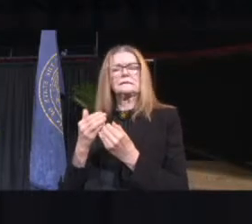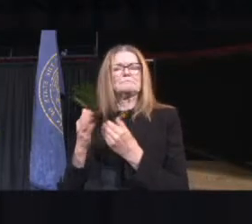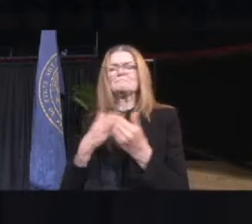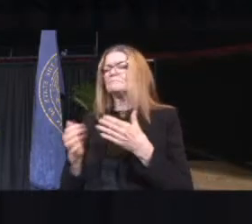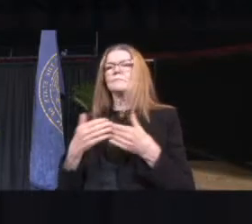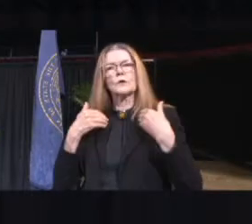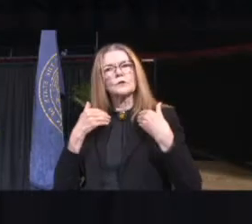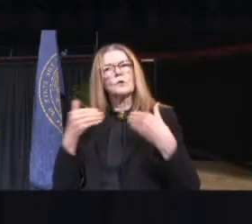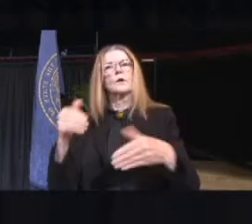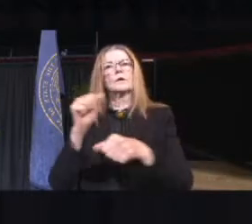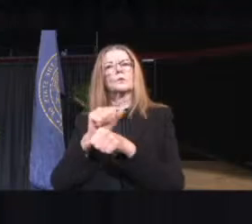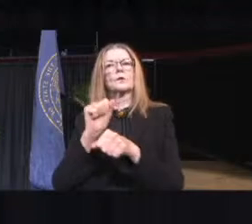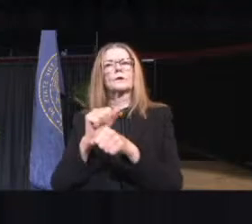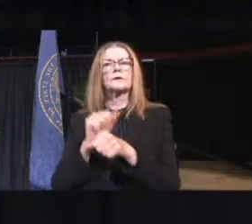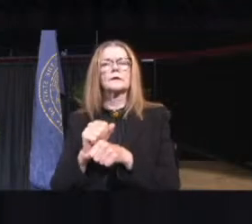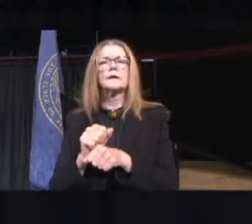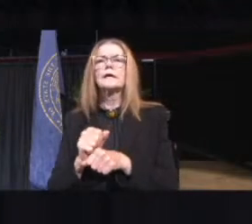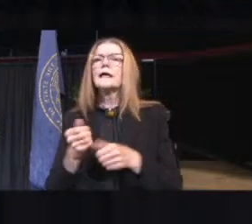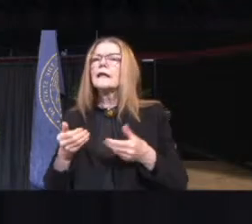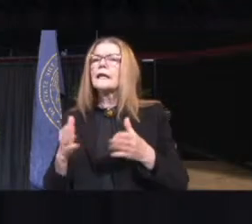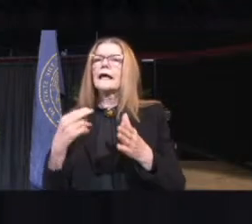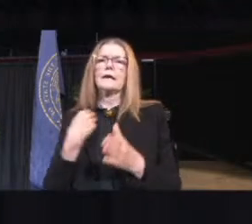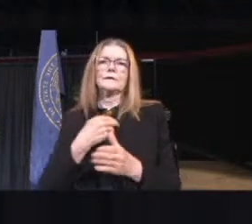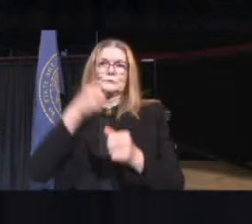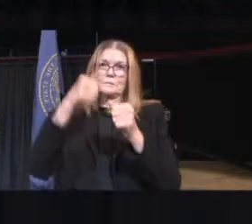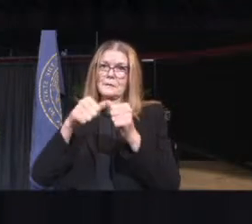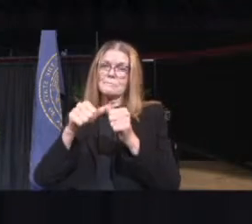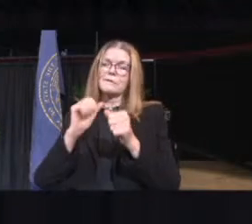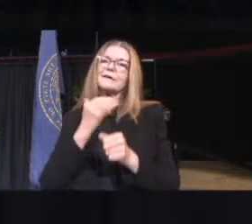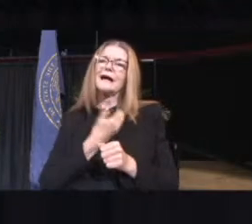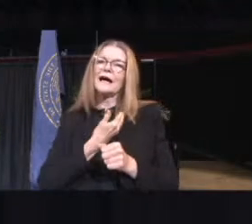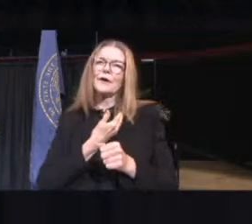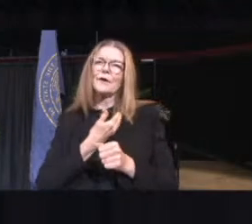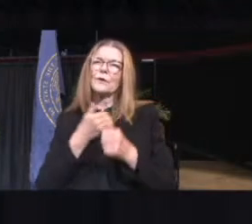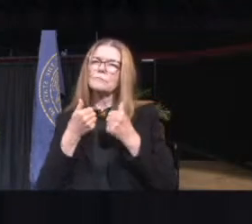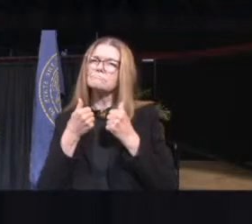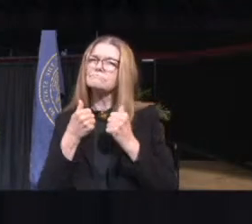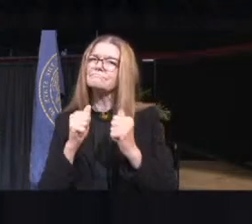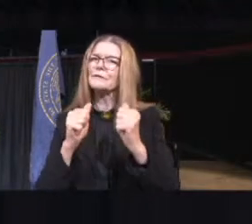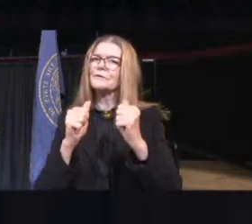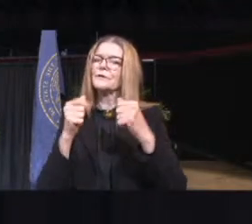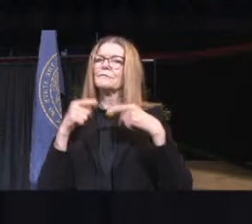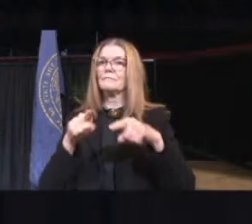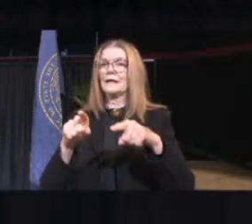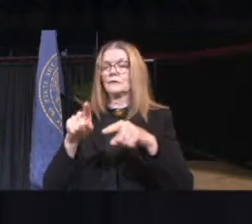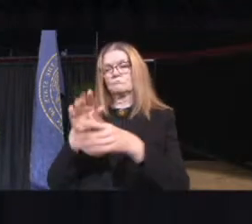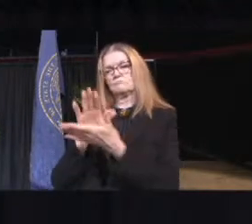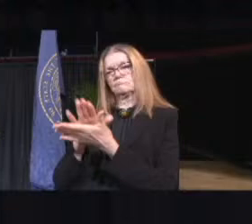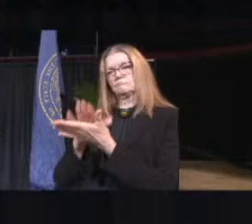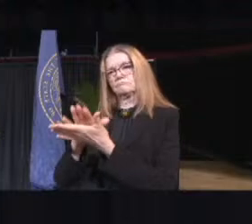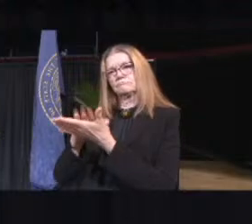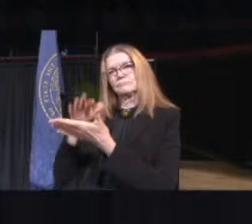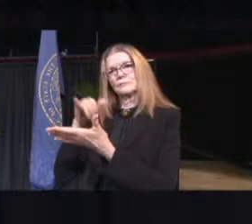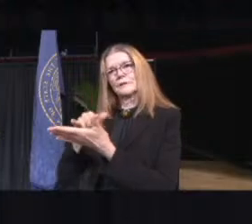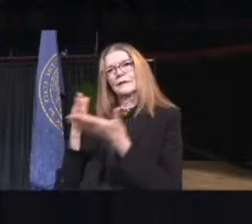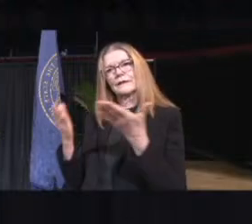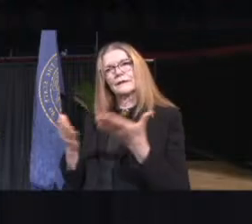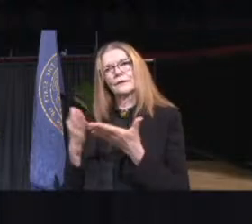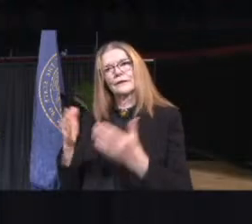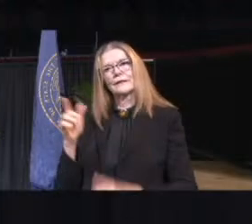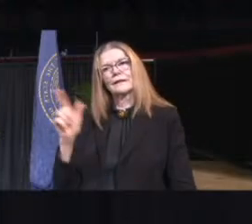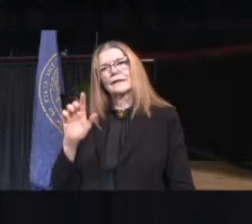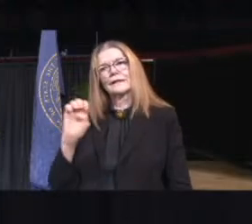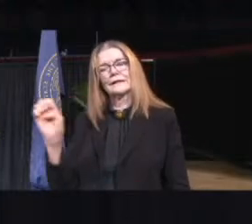our diploma, let it be a reminder of the effort we devoted throughout our academic journey at East. As important as our academic journeys have